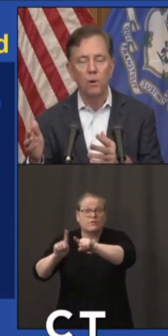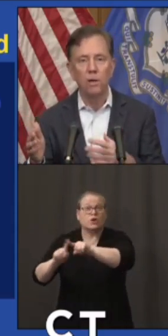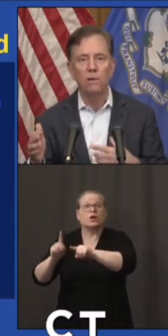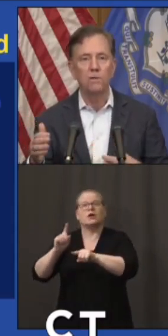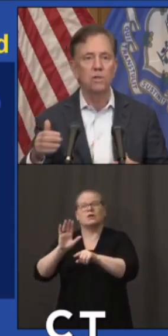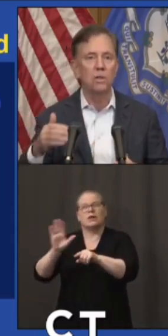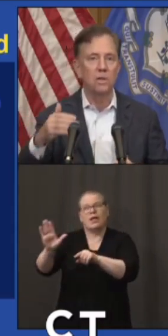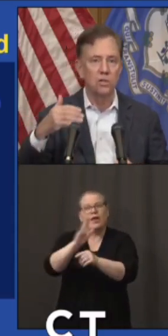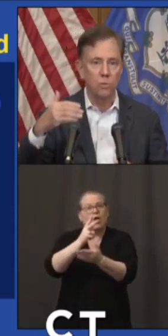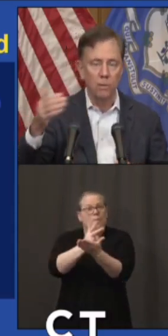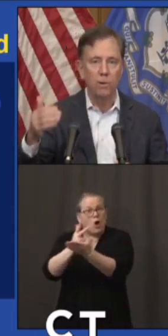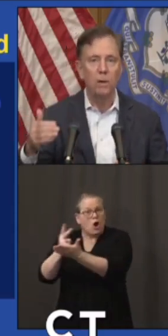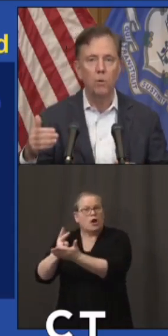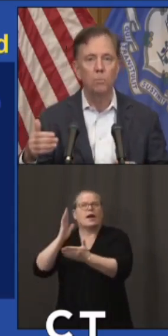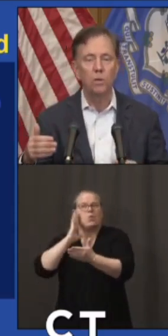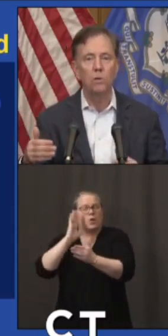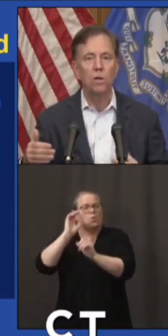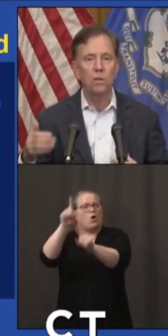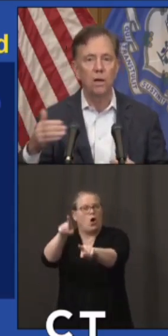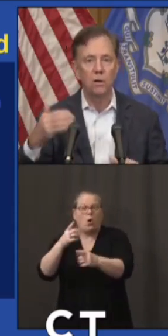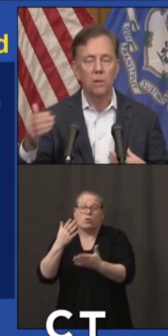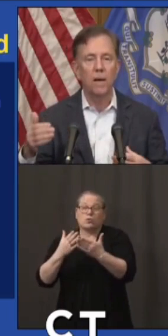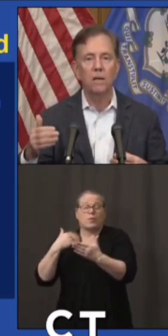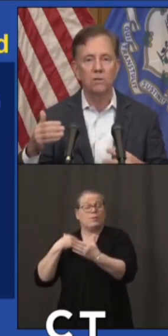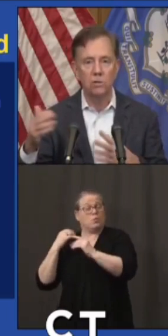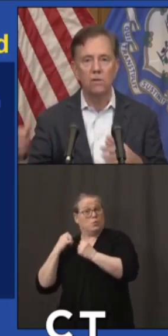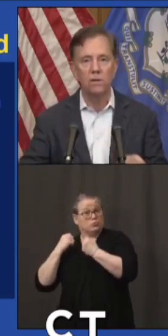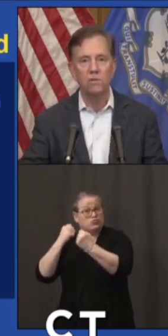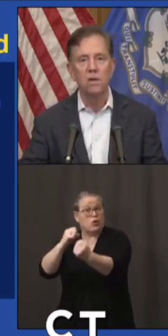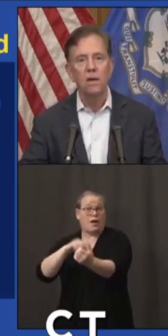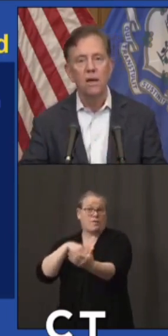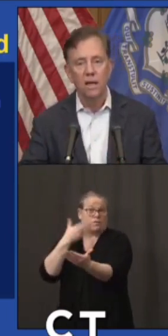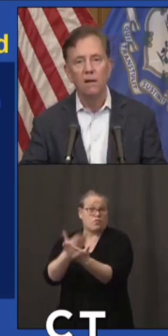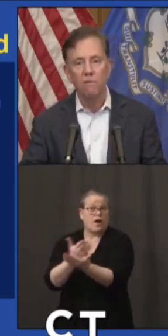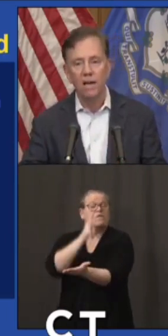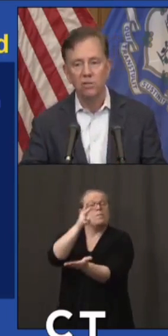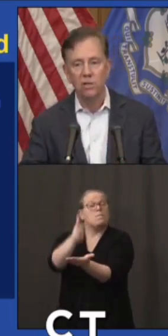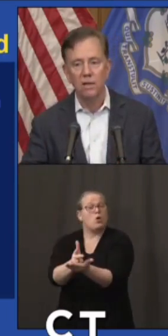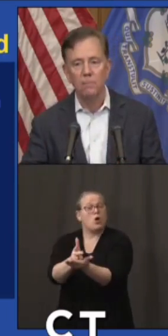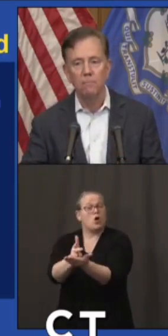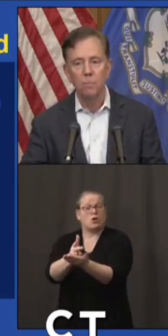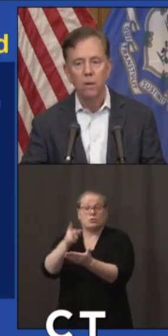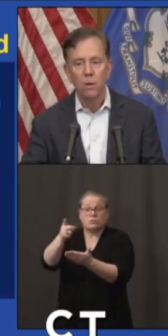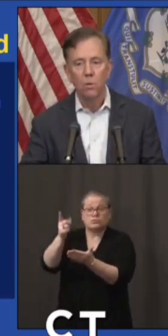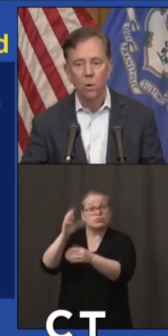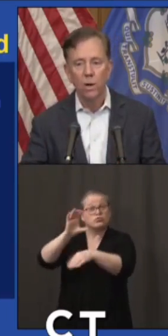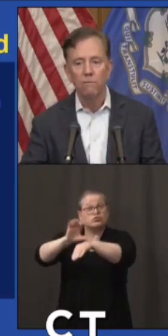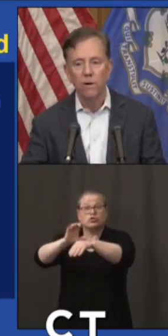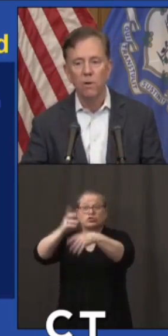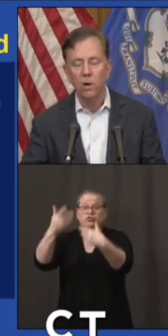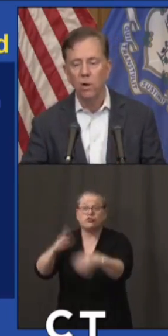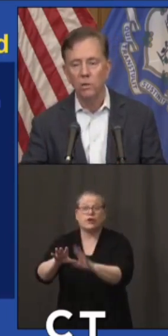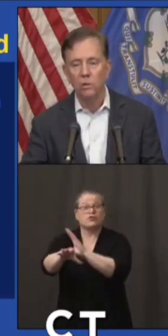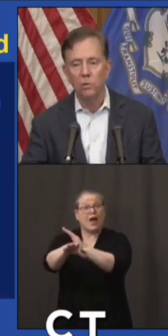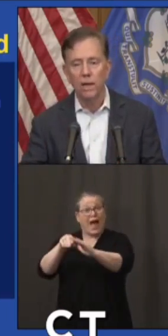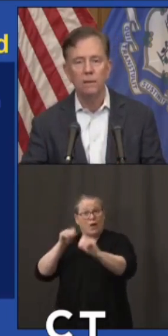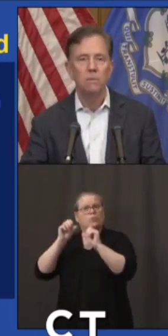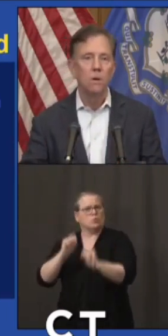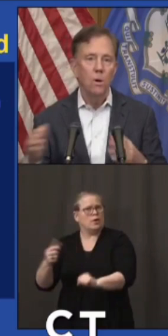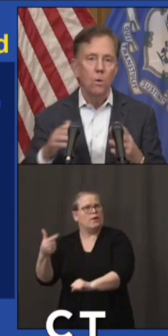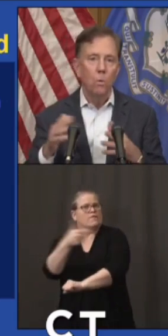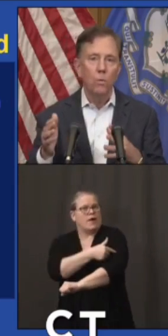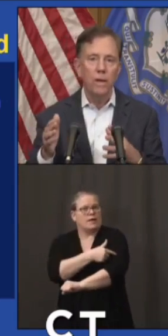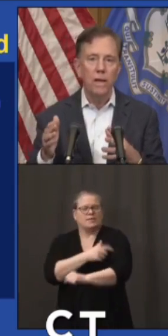of their parking facilities so we can bring a mobile unit there, come out of the service, and get vaccinated. Working very hard to do